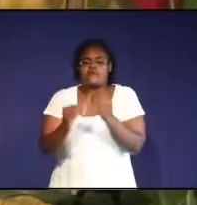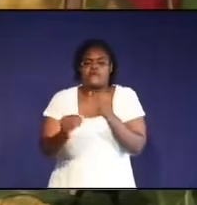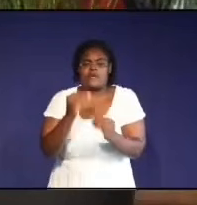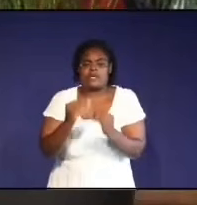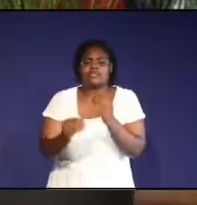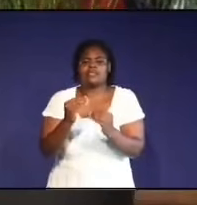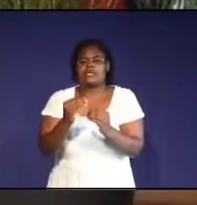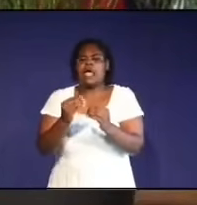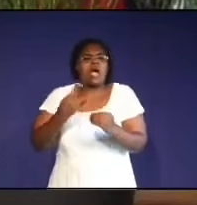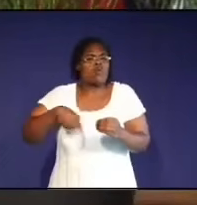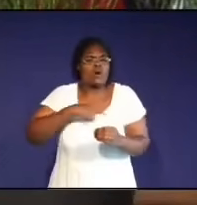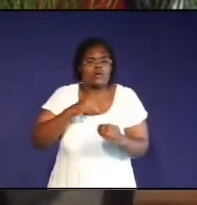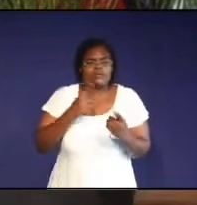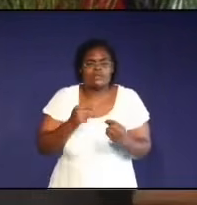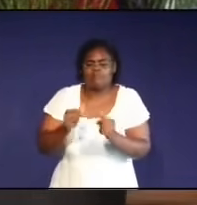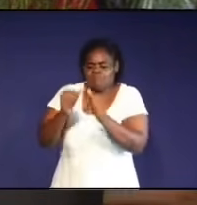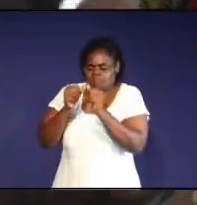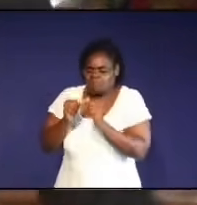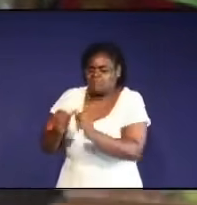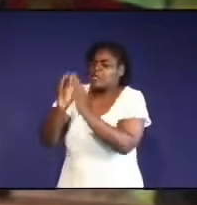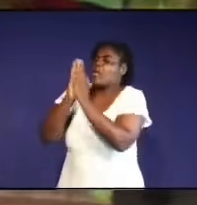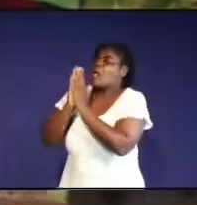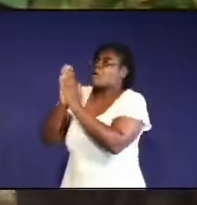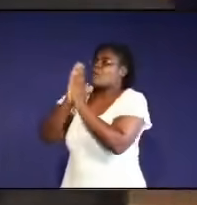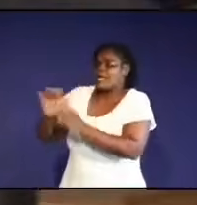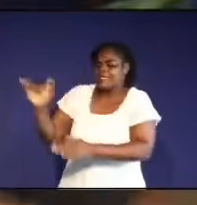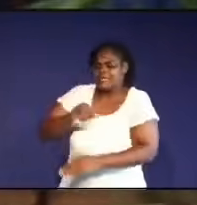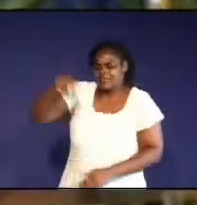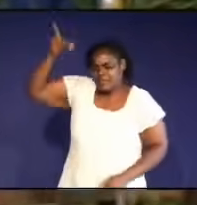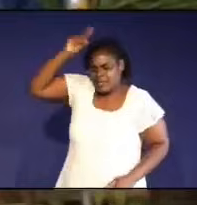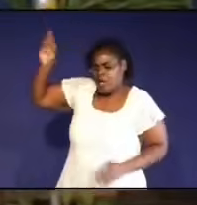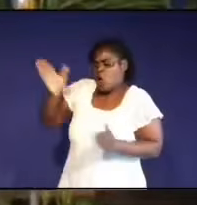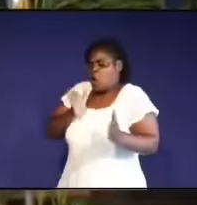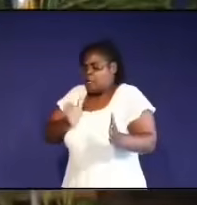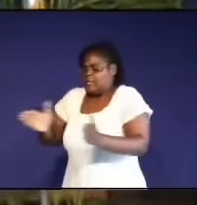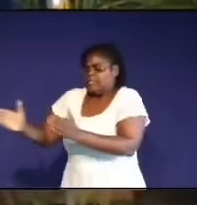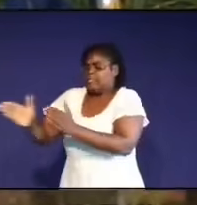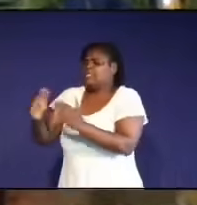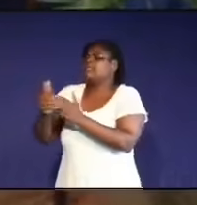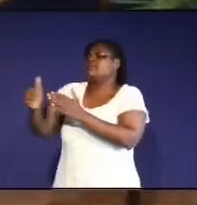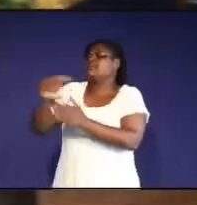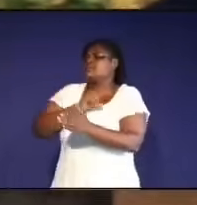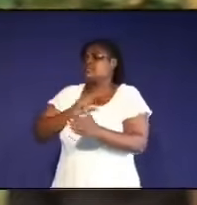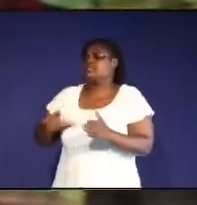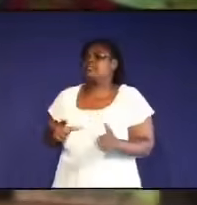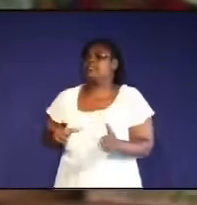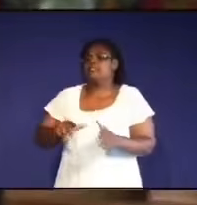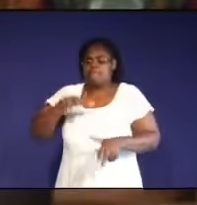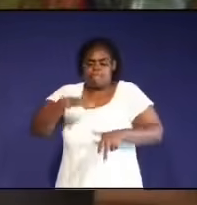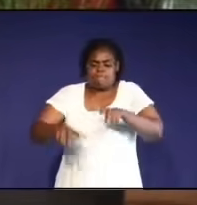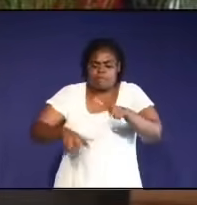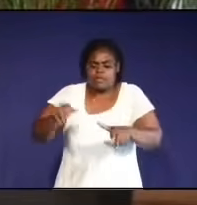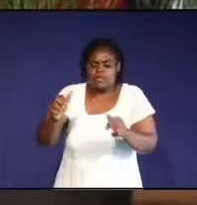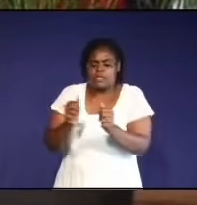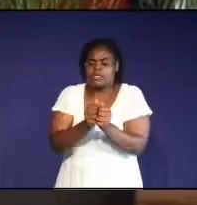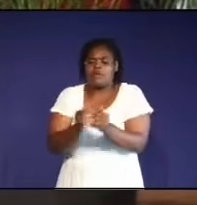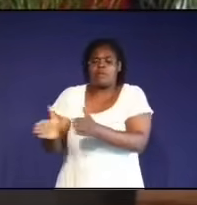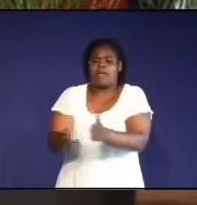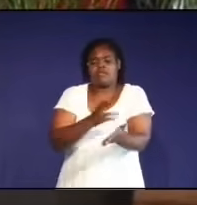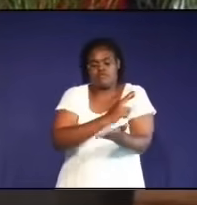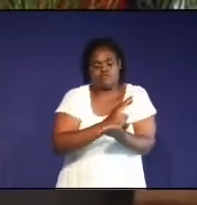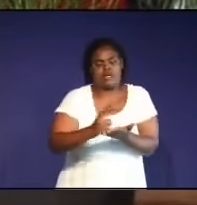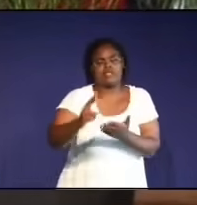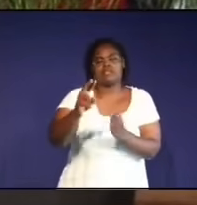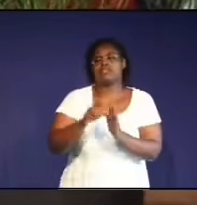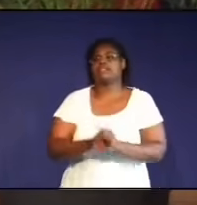is pray like David. Order my steps in your word, O God. Guide thou my feet in the paths of